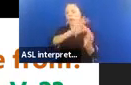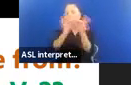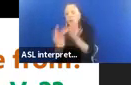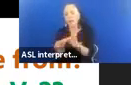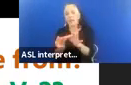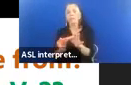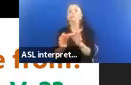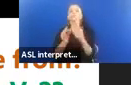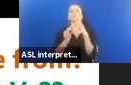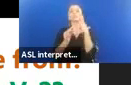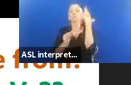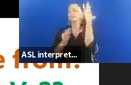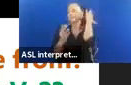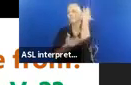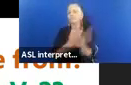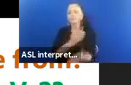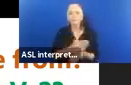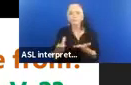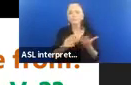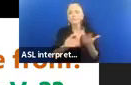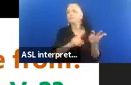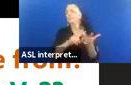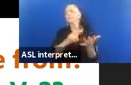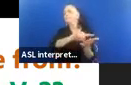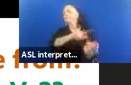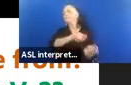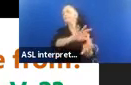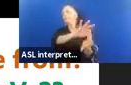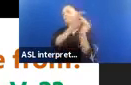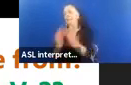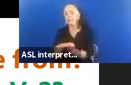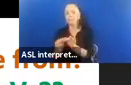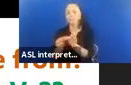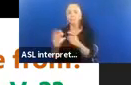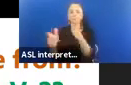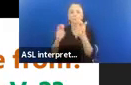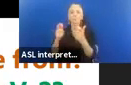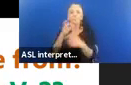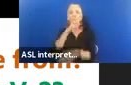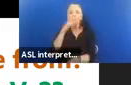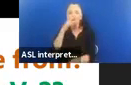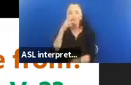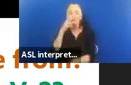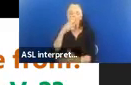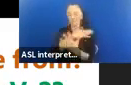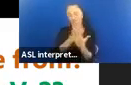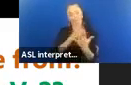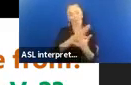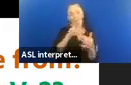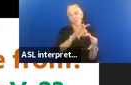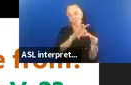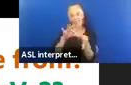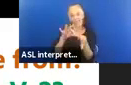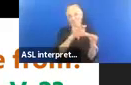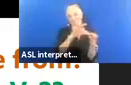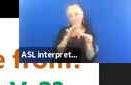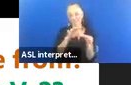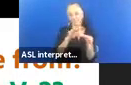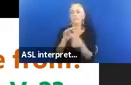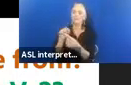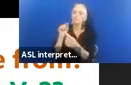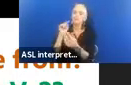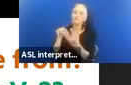and industrial agriculture. There isn't a lot of evidence that this particular virus came